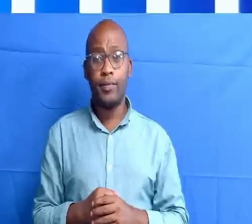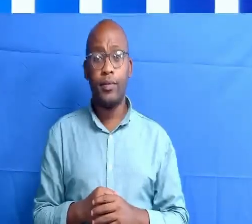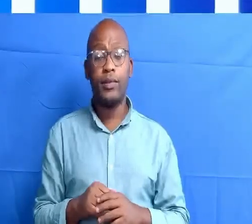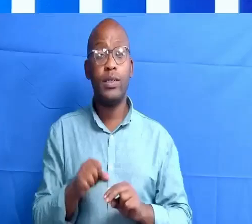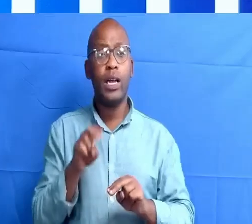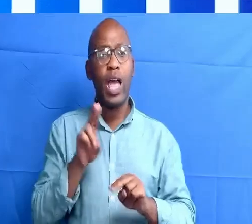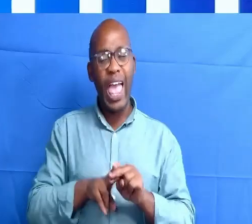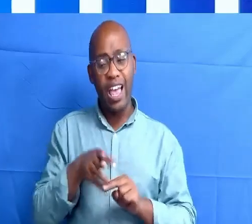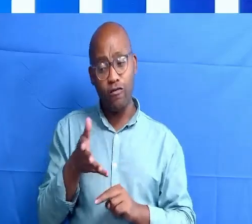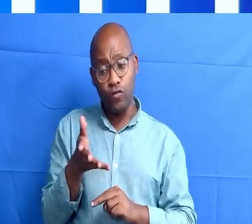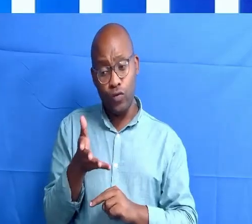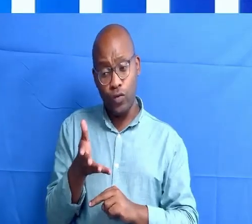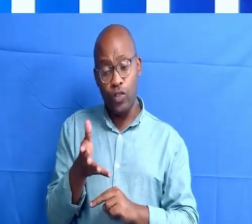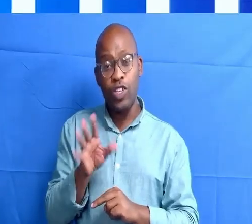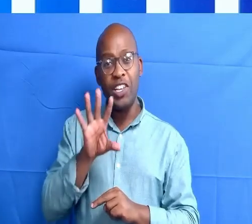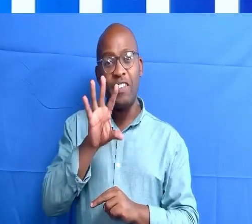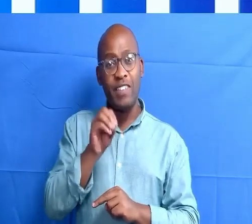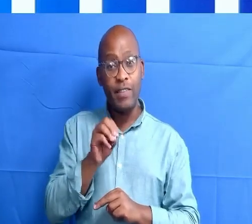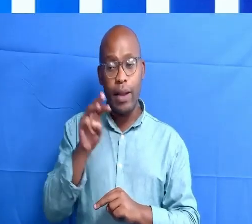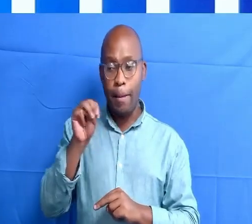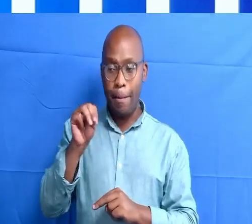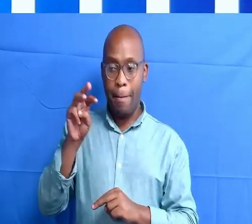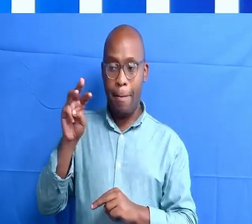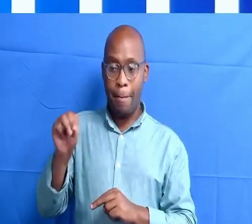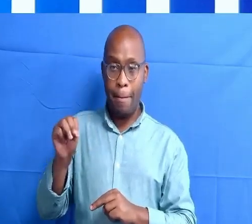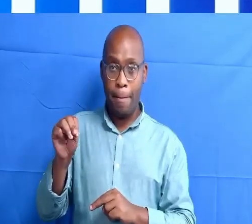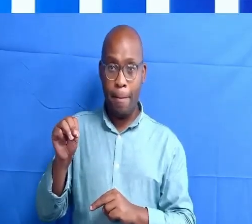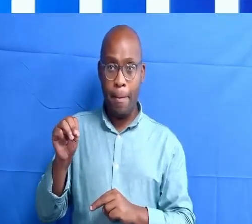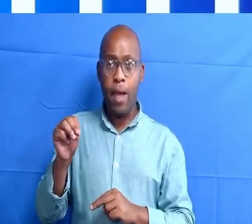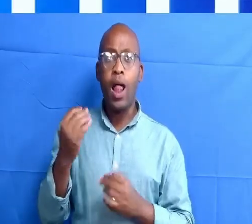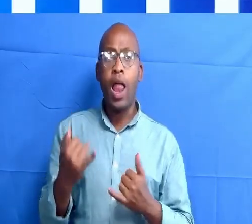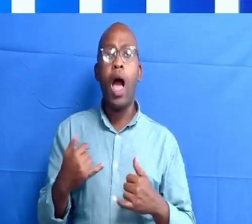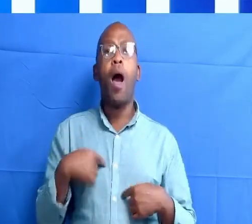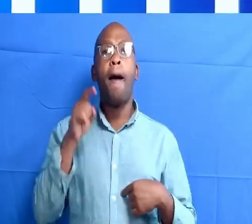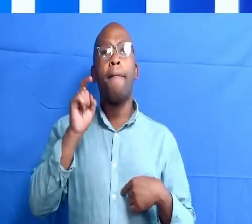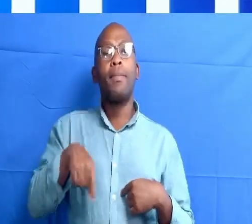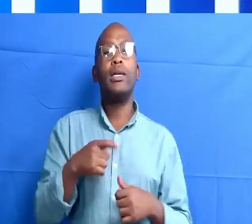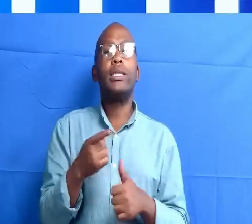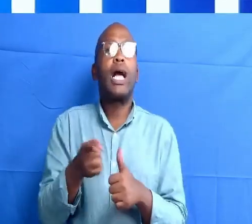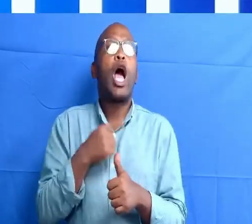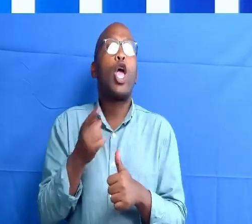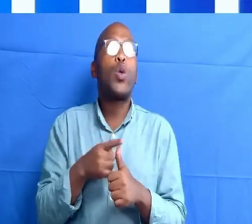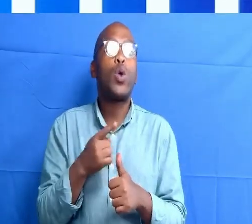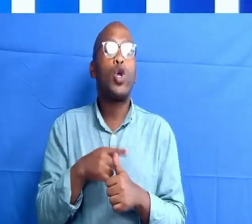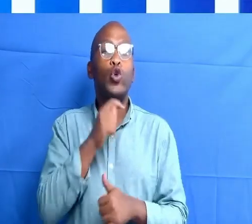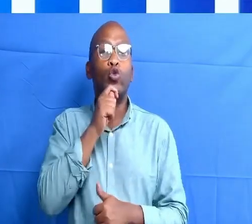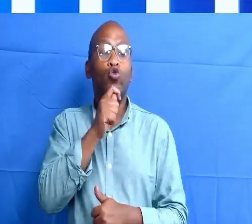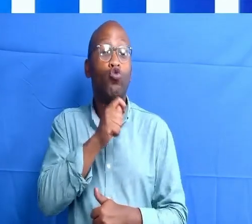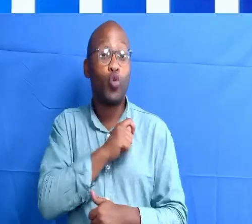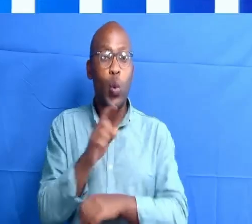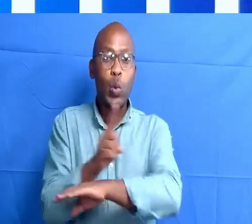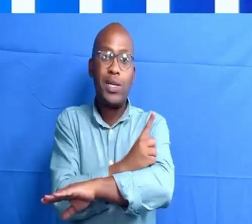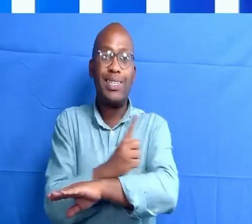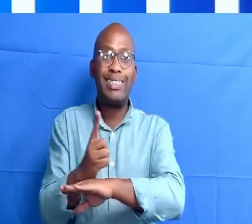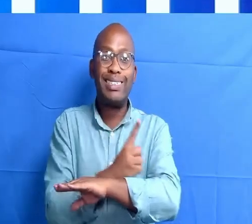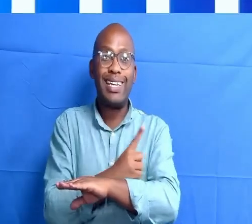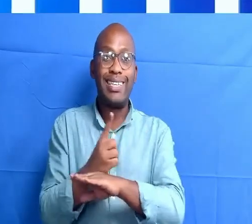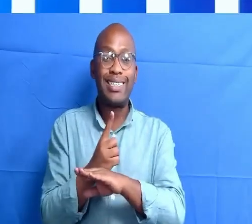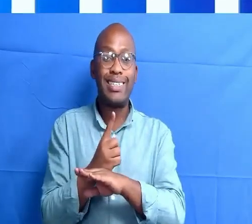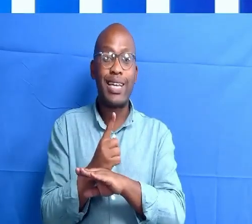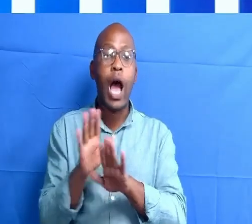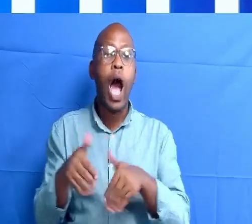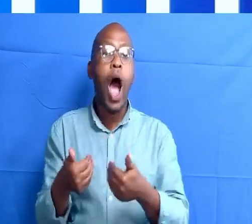Now, if it is 50 millimeters, use the scale to calculate the actual distance in kilometers. Now, it is